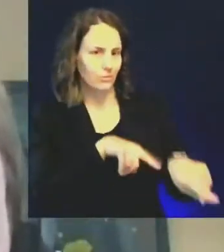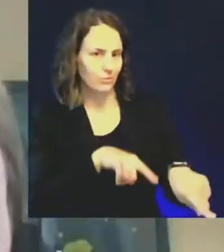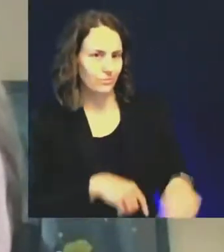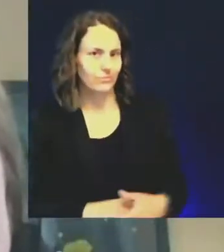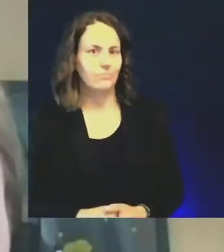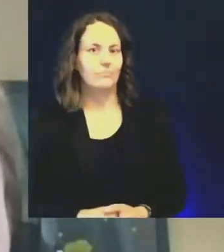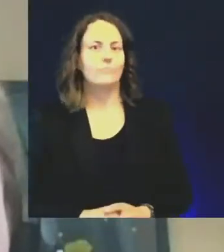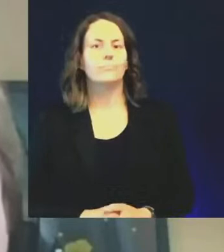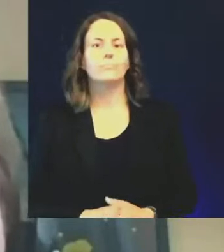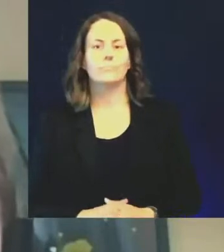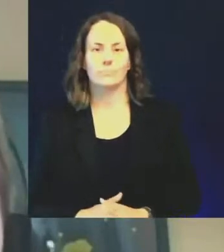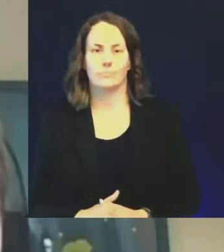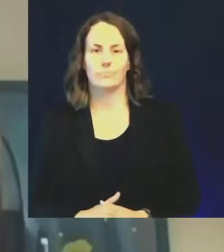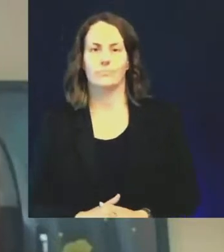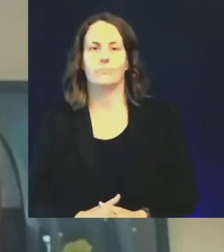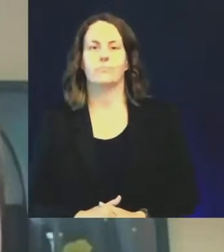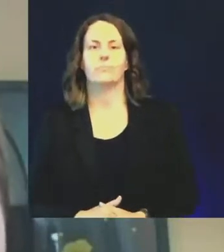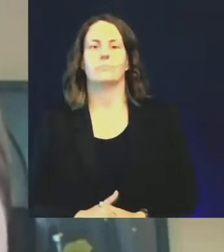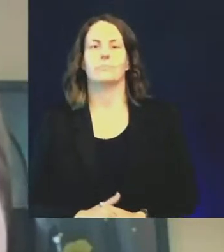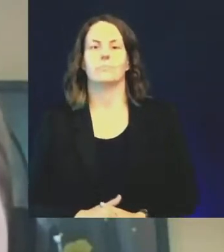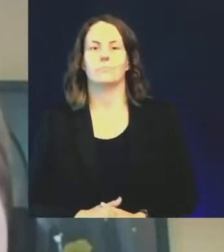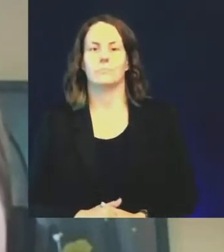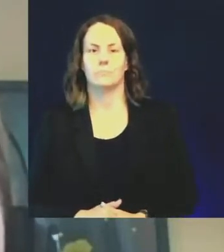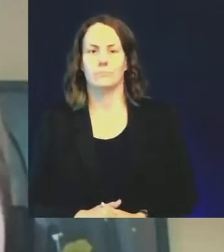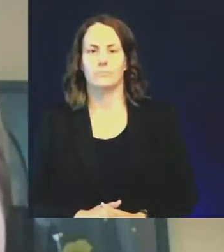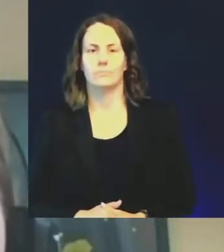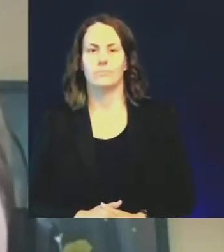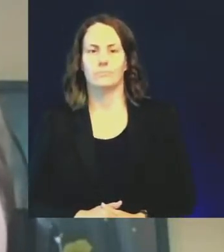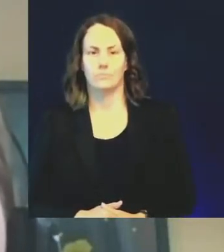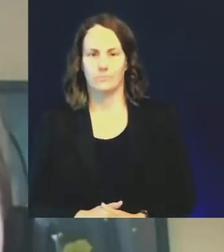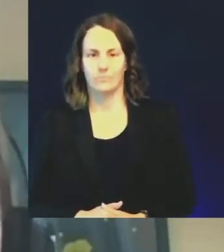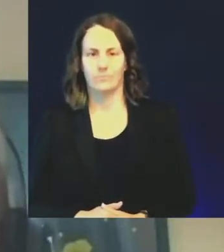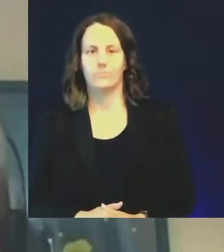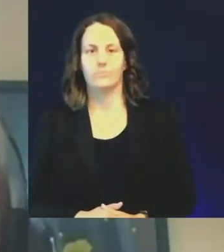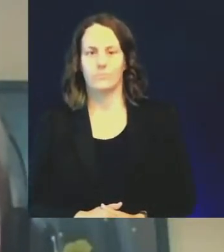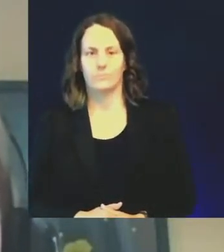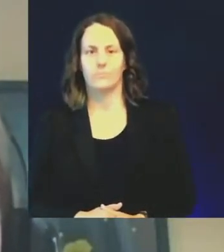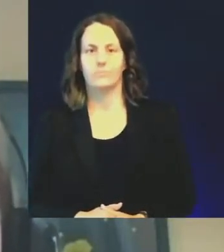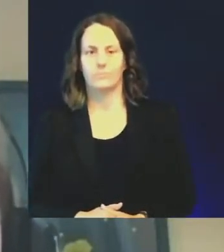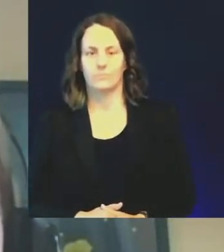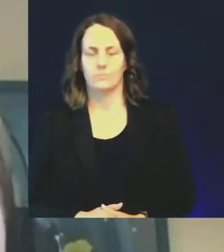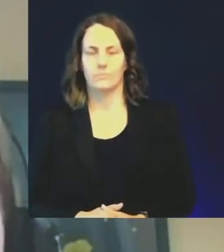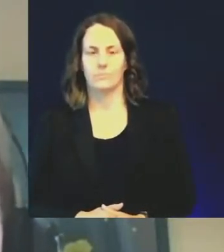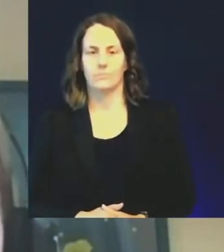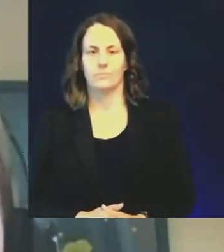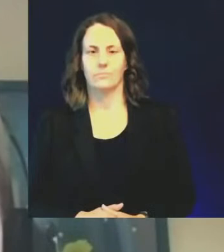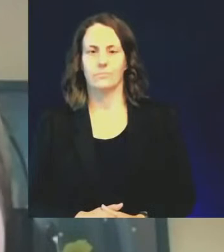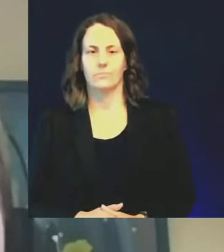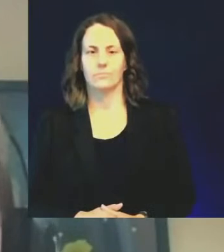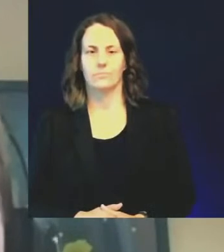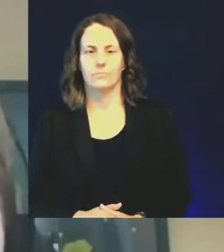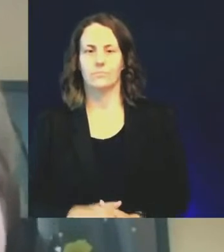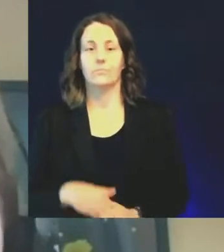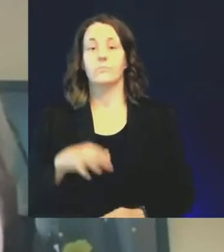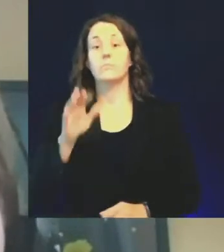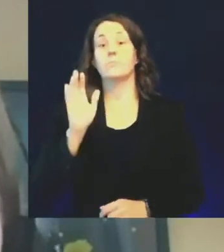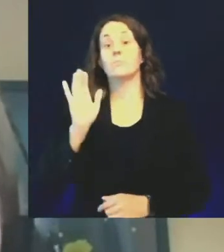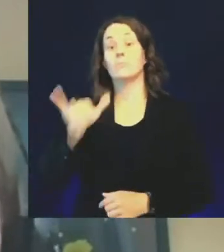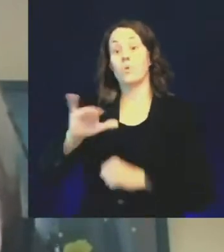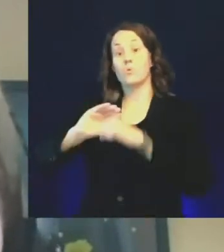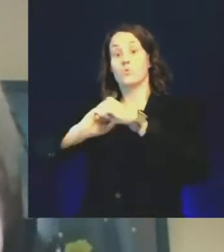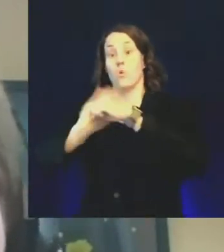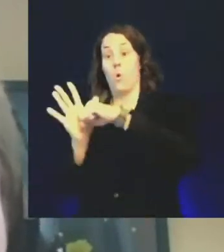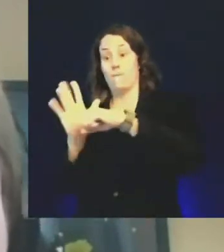going down pretty much across the state. If you look at our disease activity level, I think we're down to only